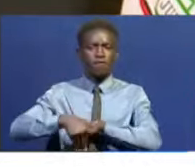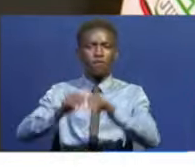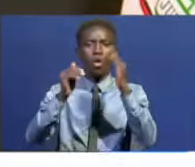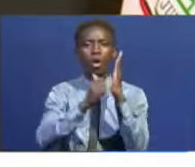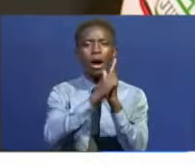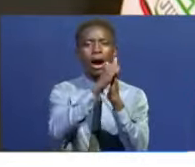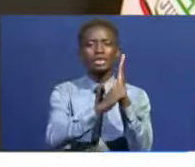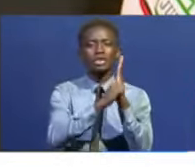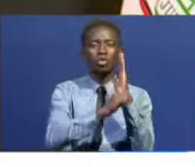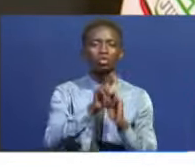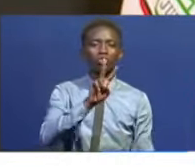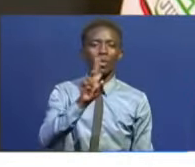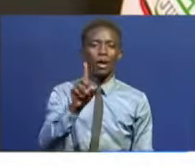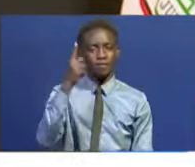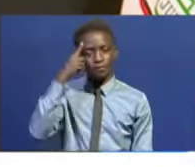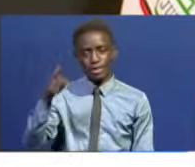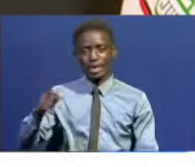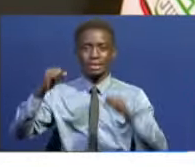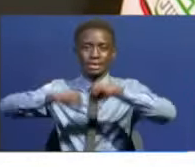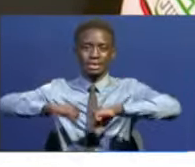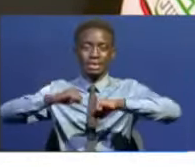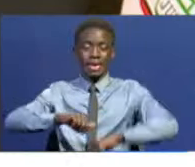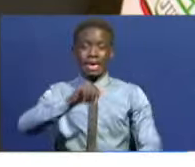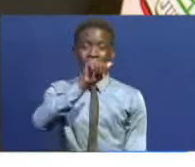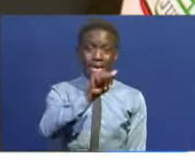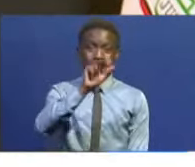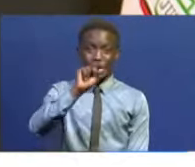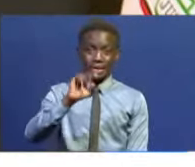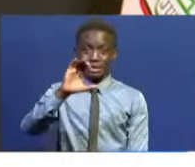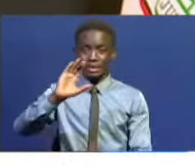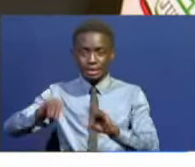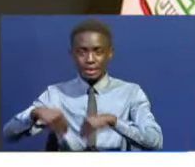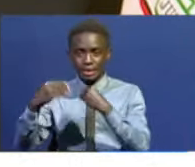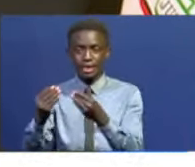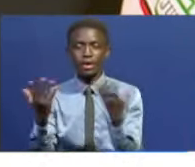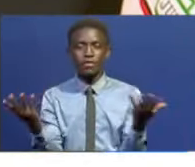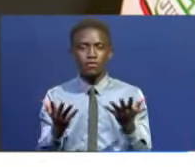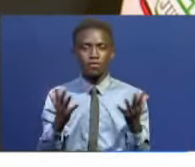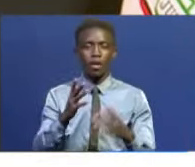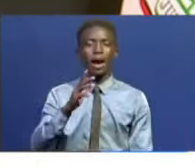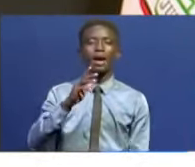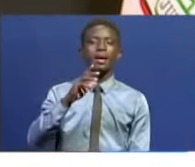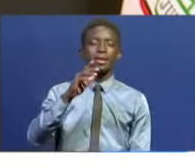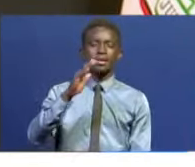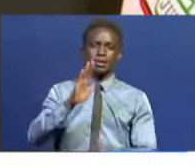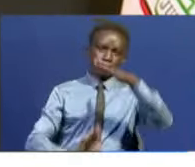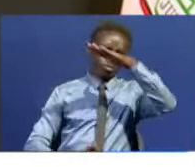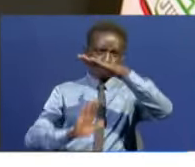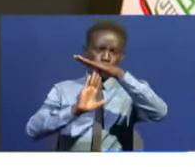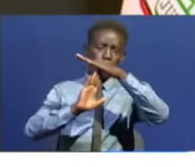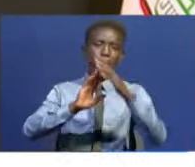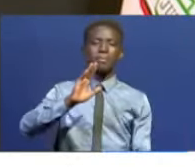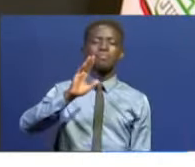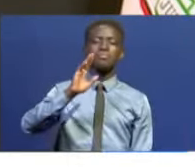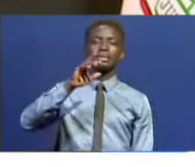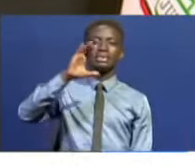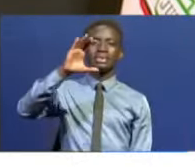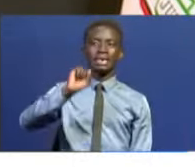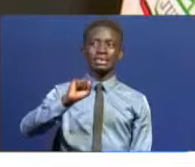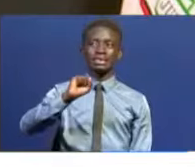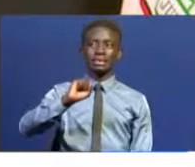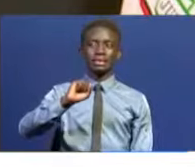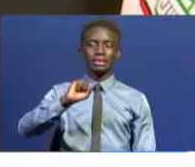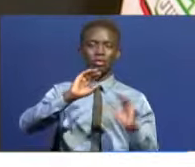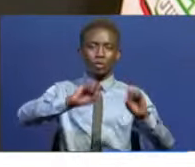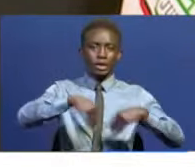agreement. ANC will be allocated the position of cabinet, prime cabinet secretary to be established within 14 days. It was given